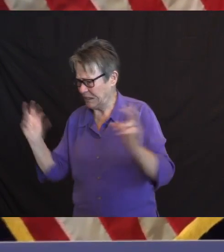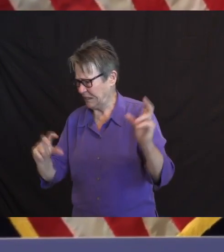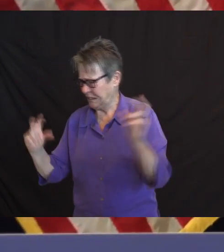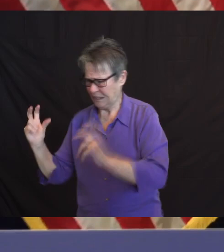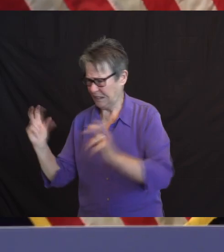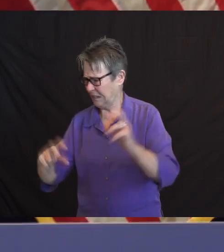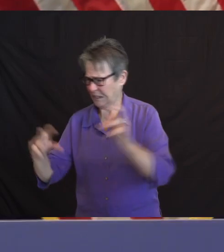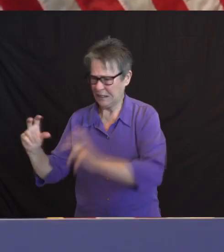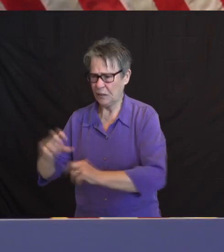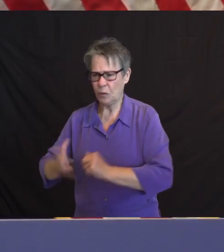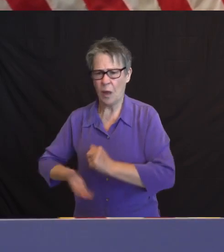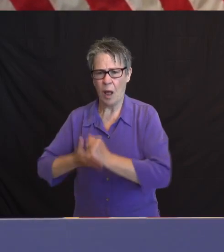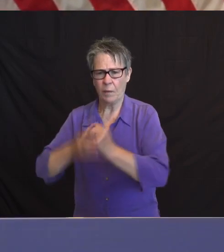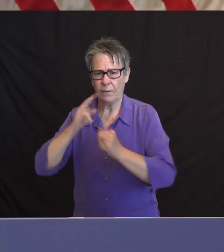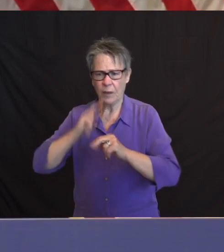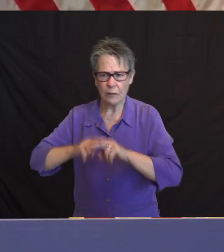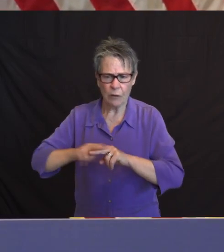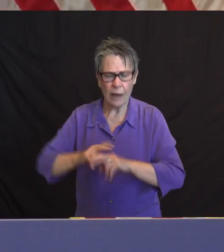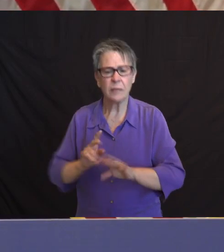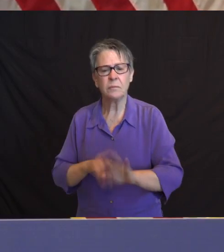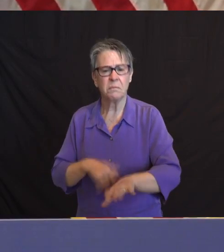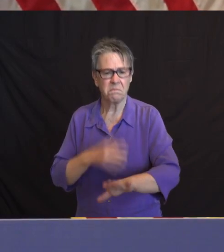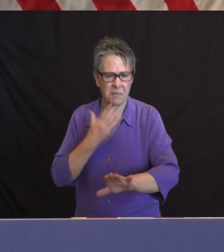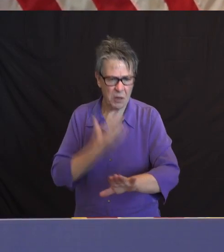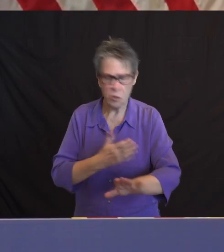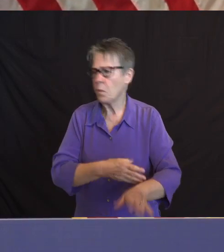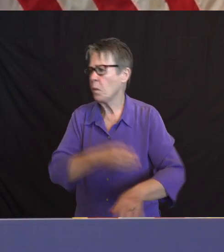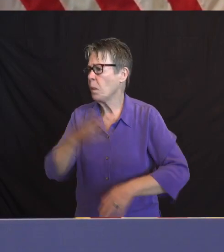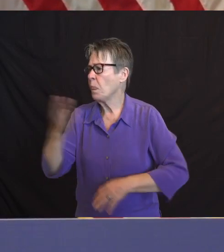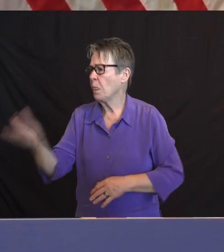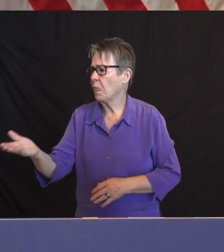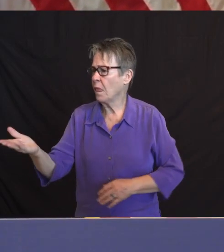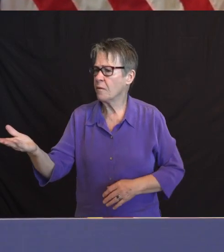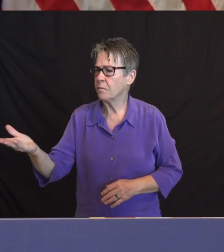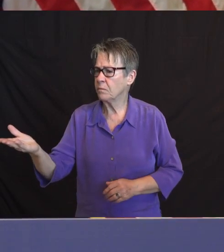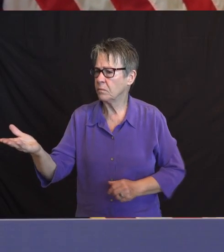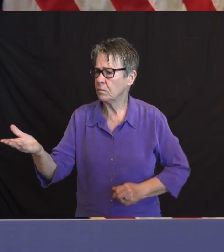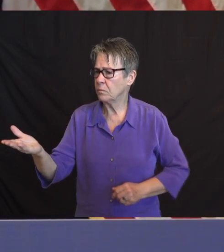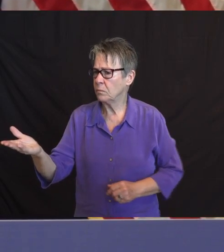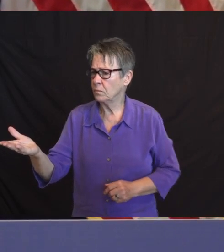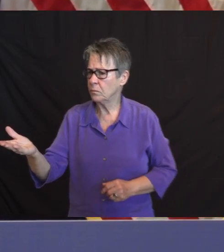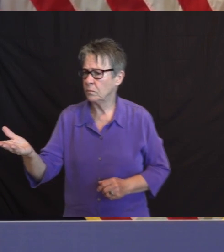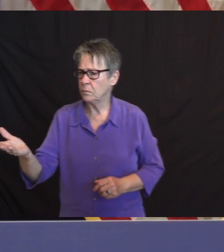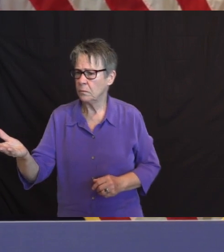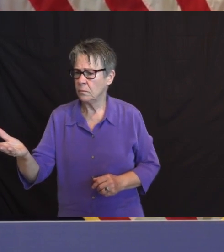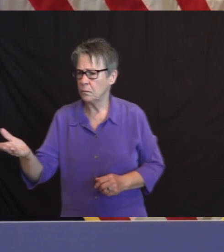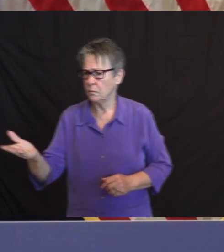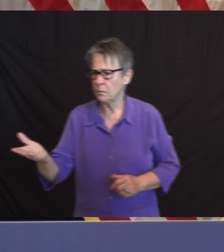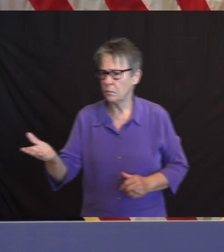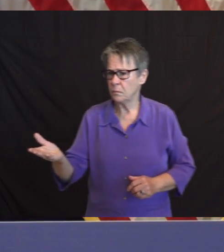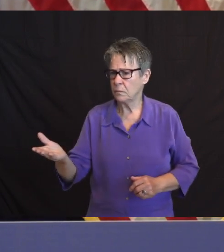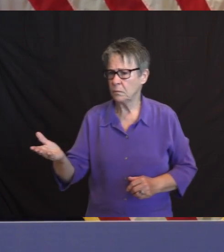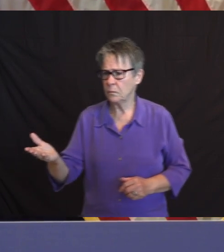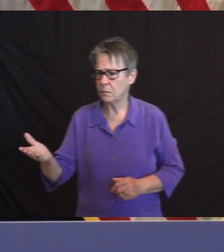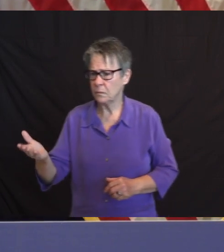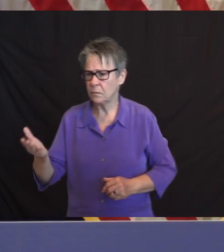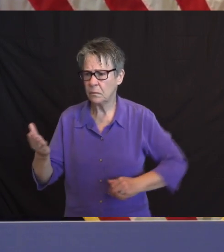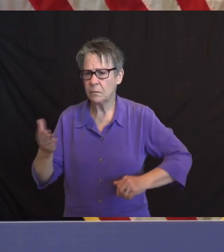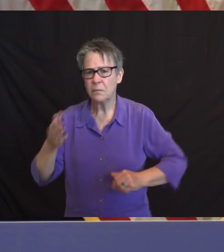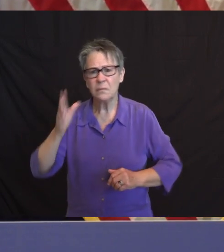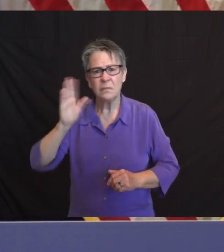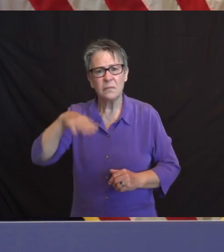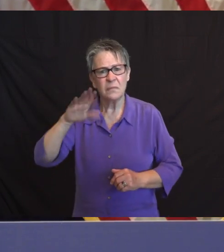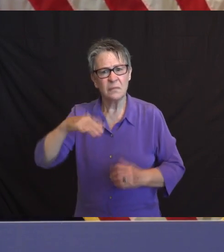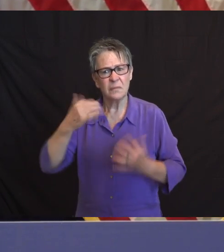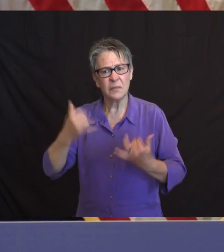Matt, good afternoon. Good afternoon. Governor, I'm curious if you've watched the video of the Parkway shooting that the AG released. If so,